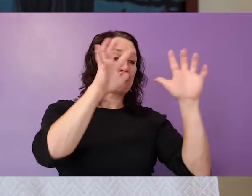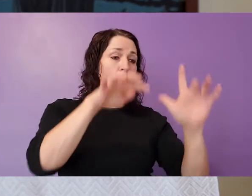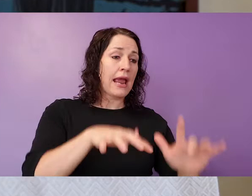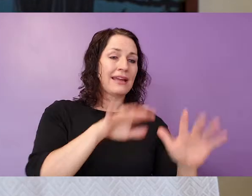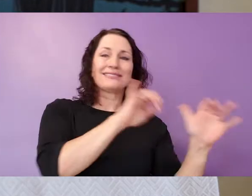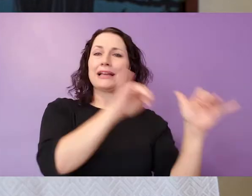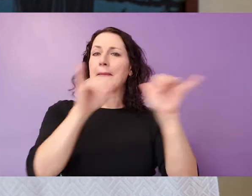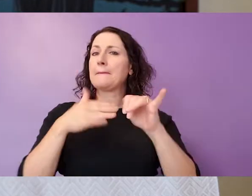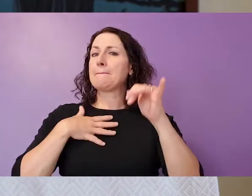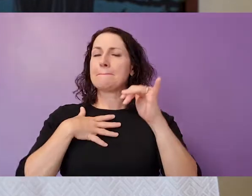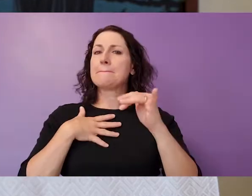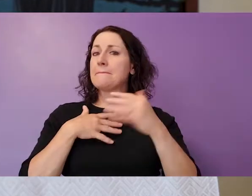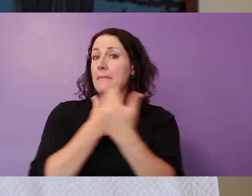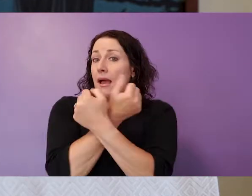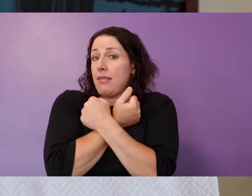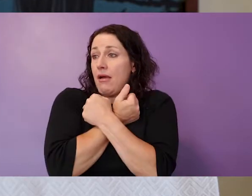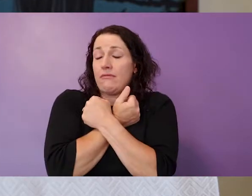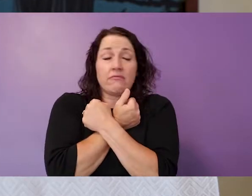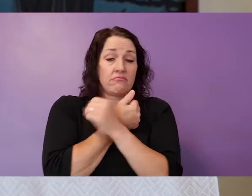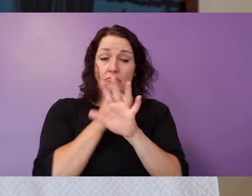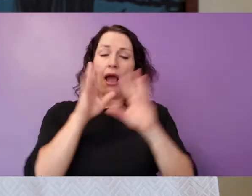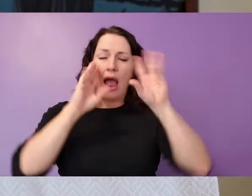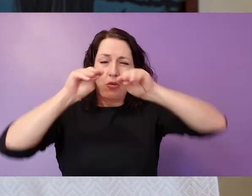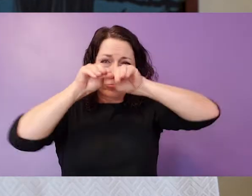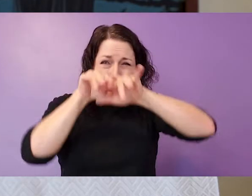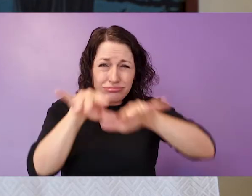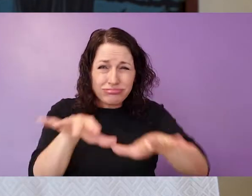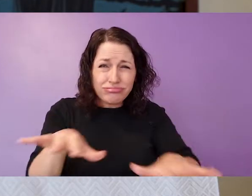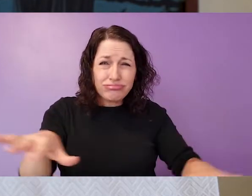love, and it will not return to me